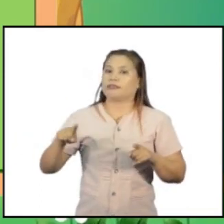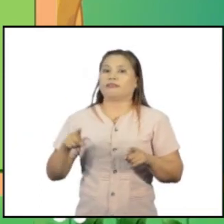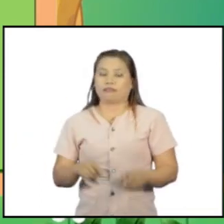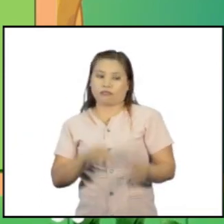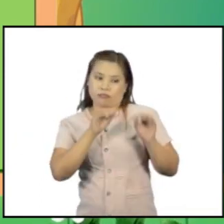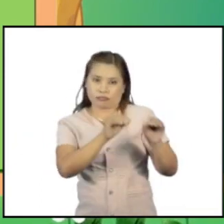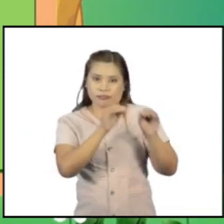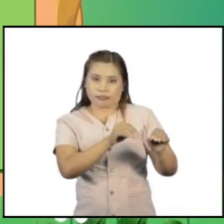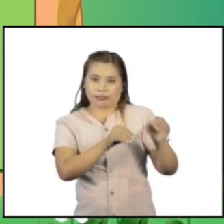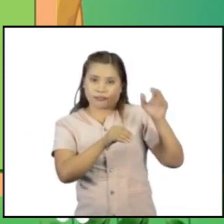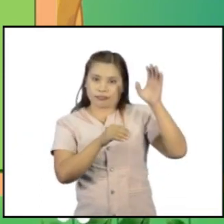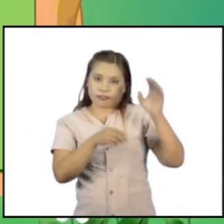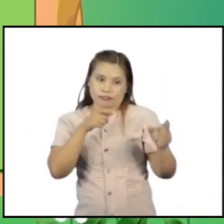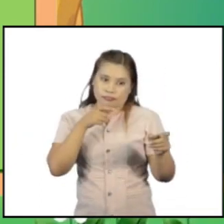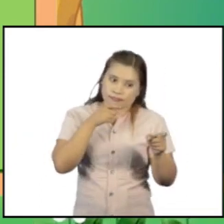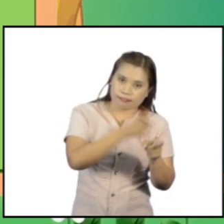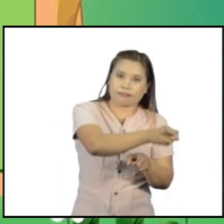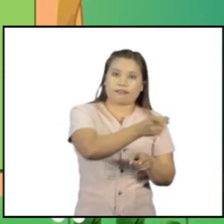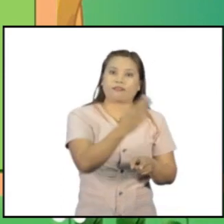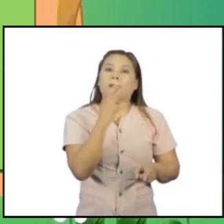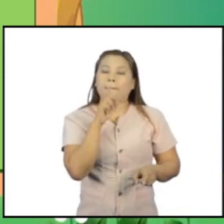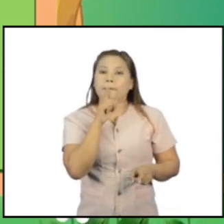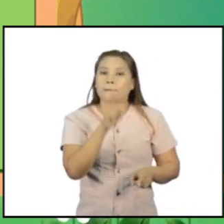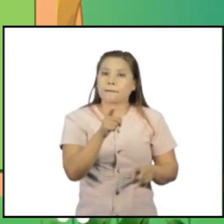should teach the bully a real lesson.